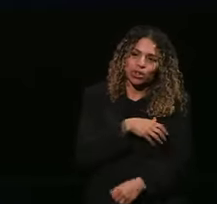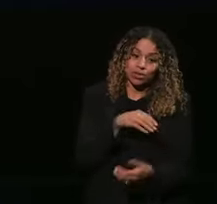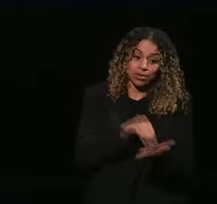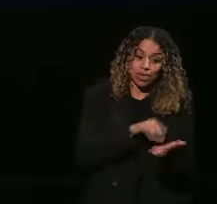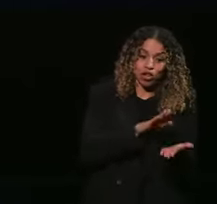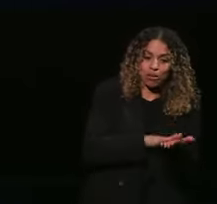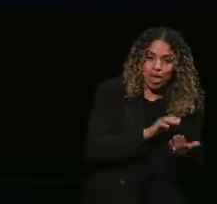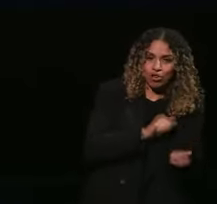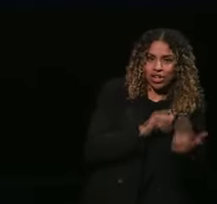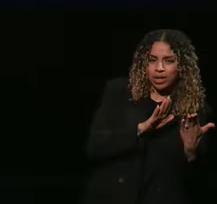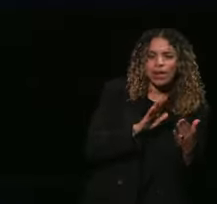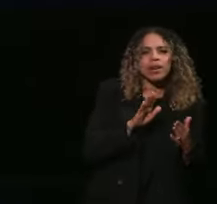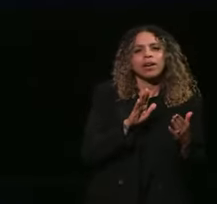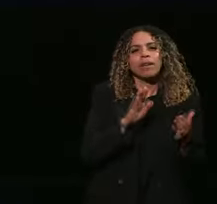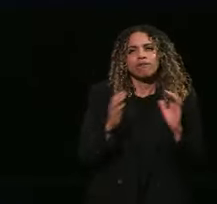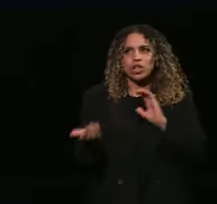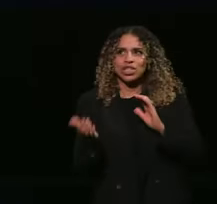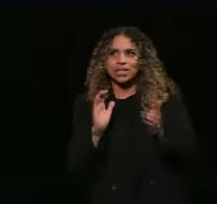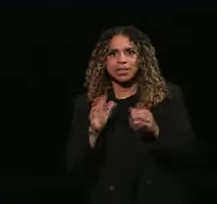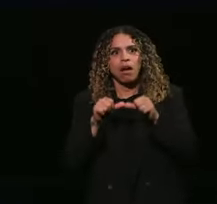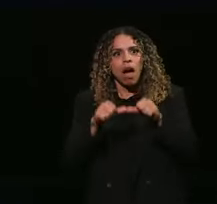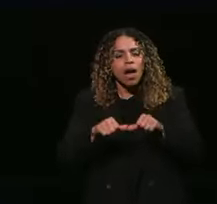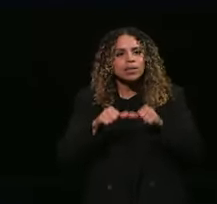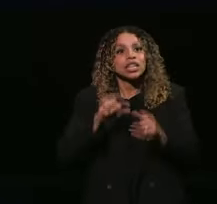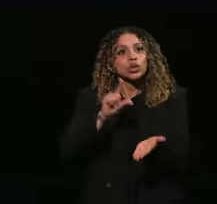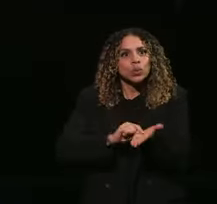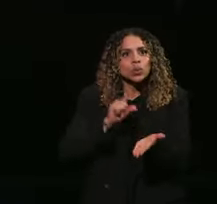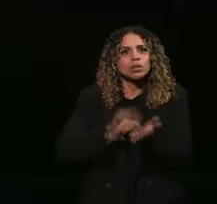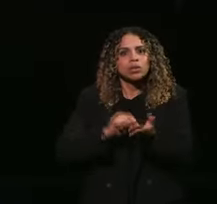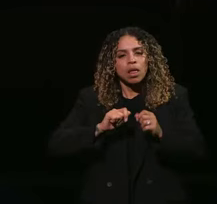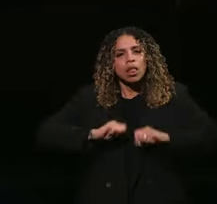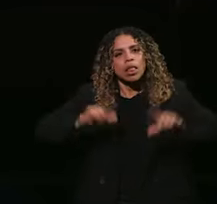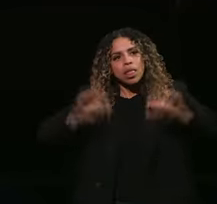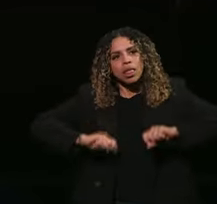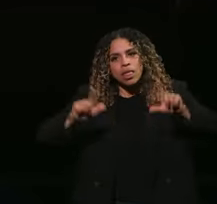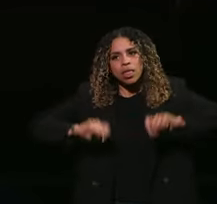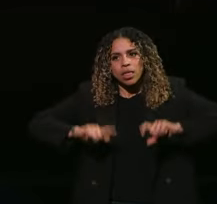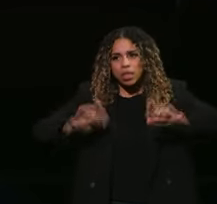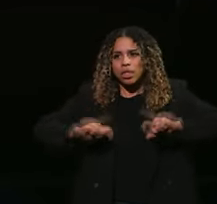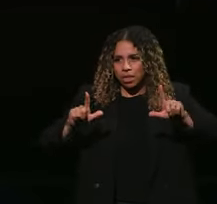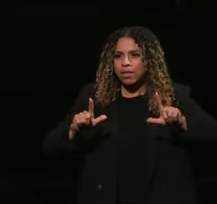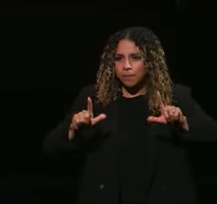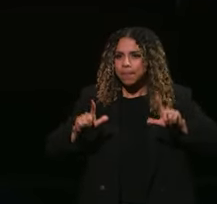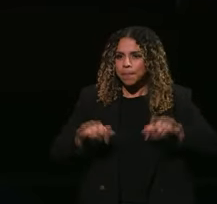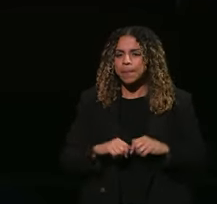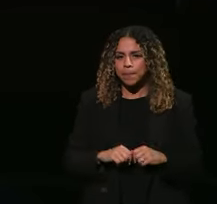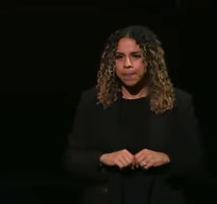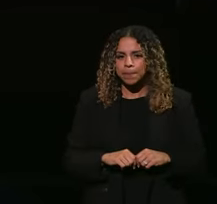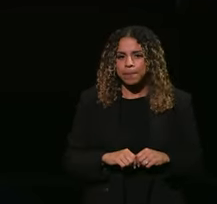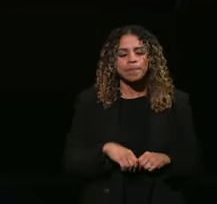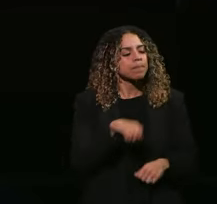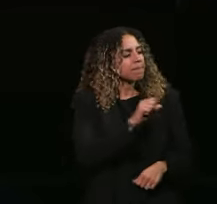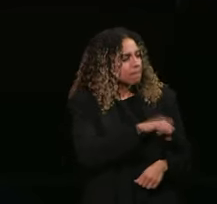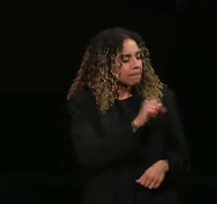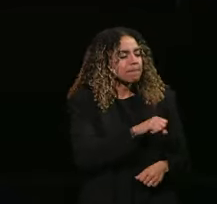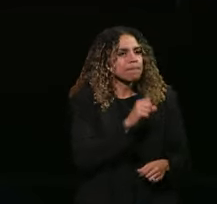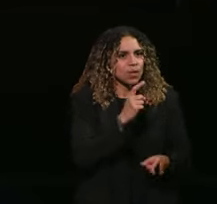versus the constant churn of a news cycle, right? Yeah, in this almost a